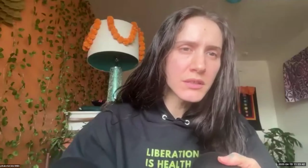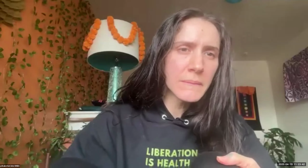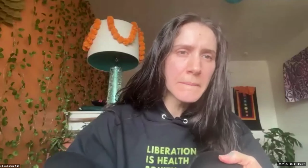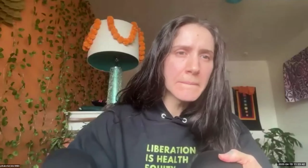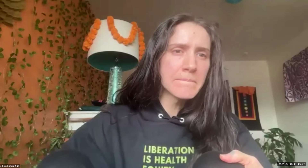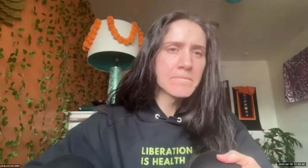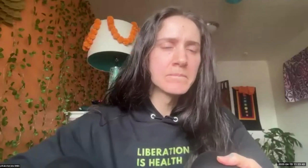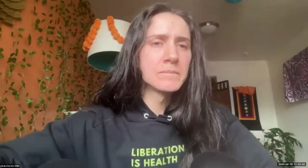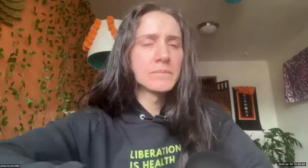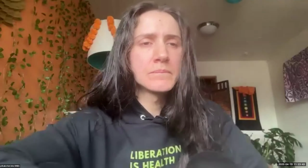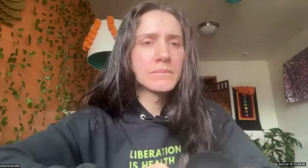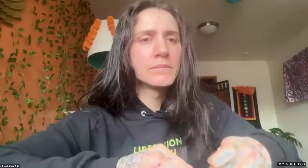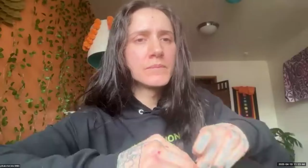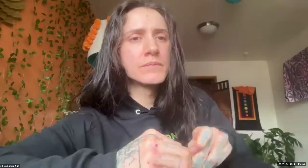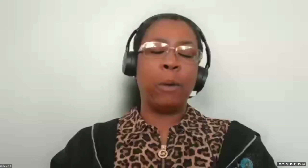unmuted initially.